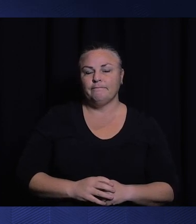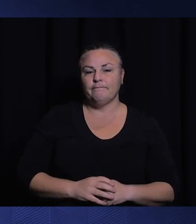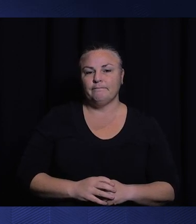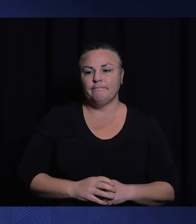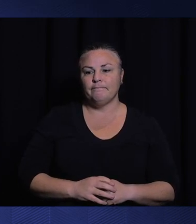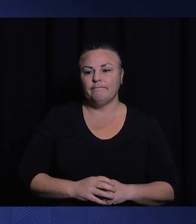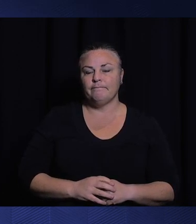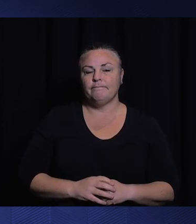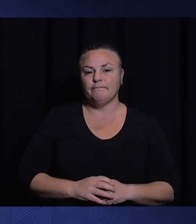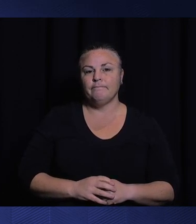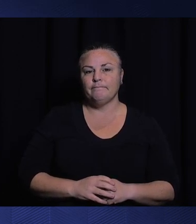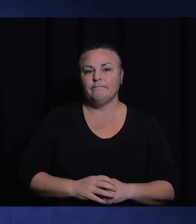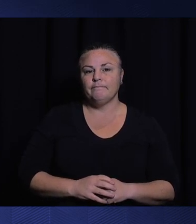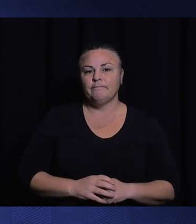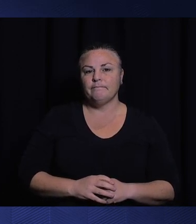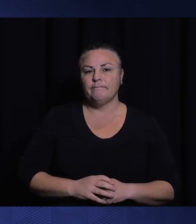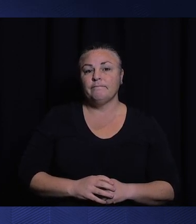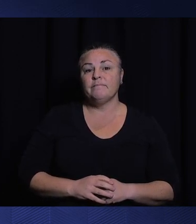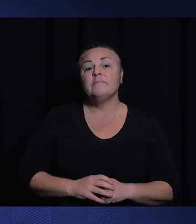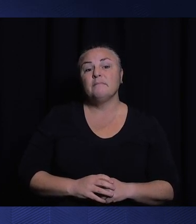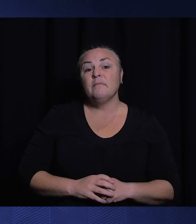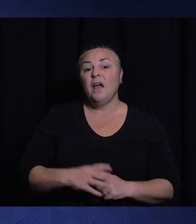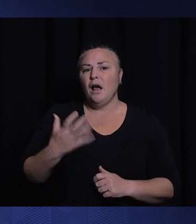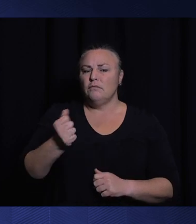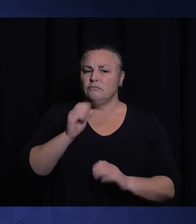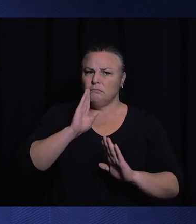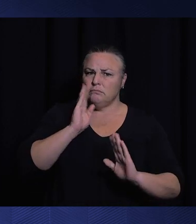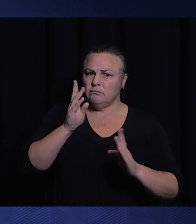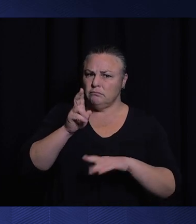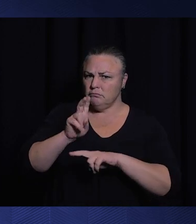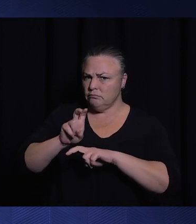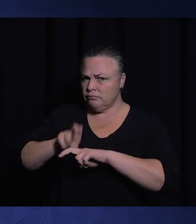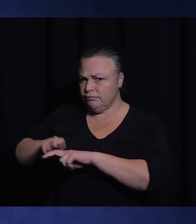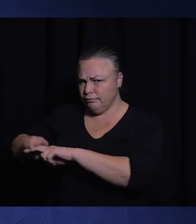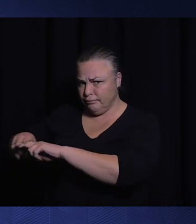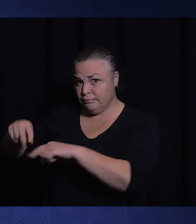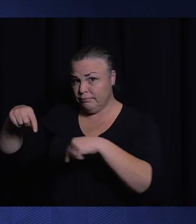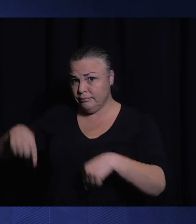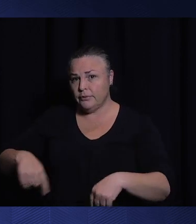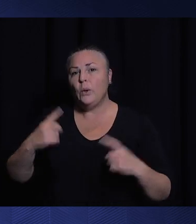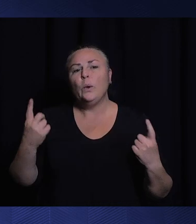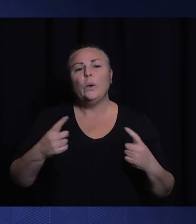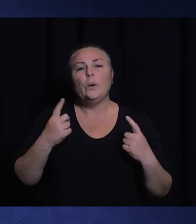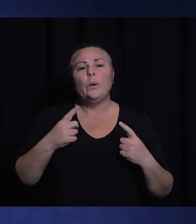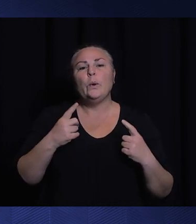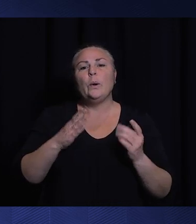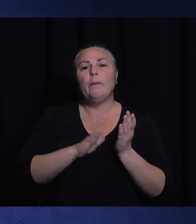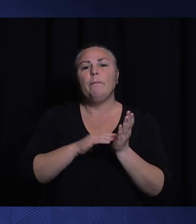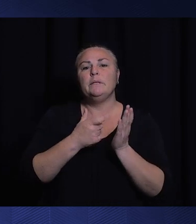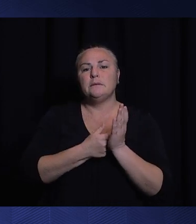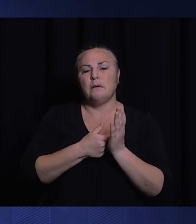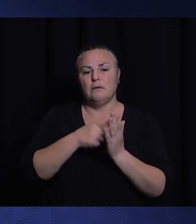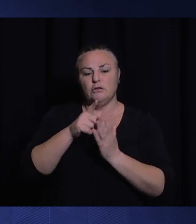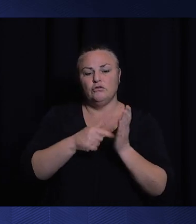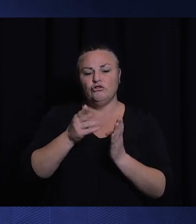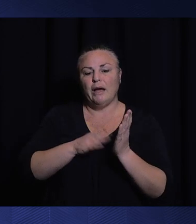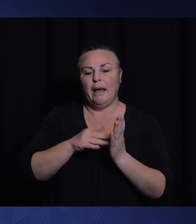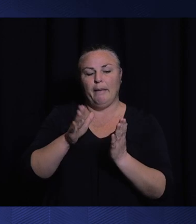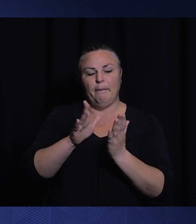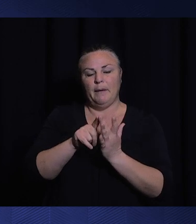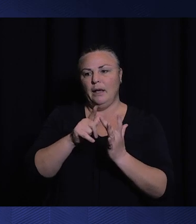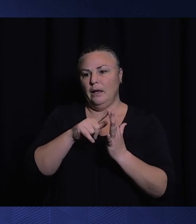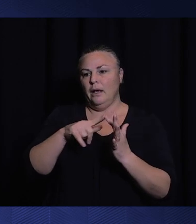today by a distinguished panel of speakers. In the room, we have Mr. Jamie Isbister, Ambassador for